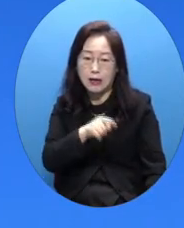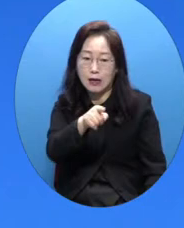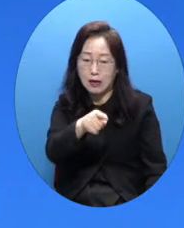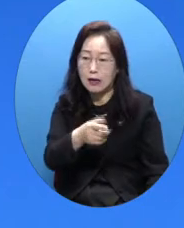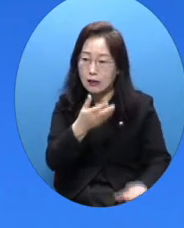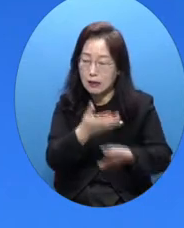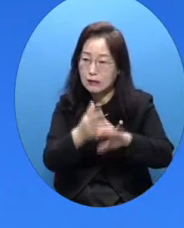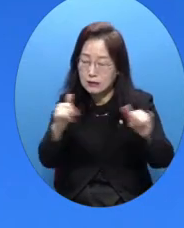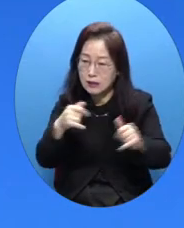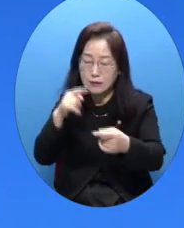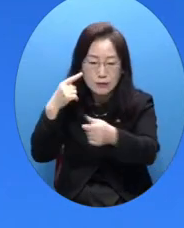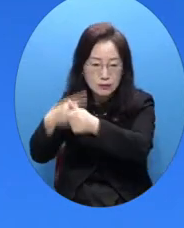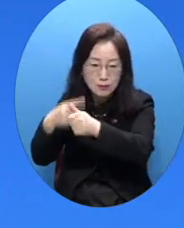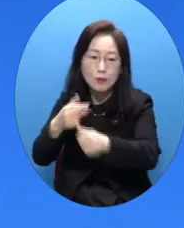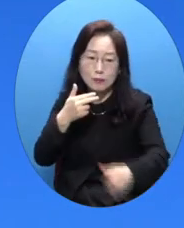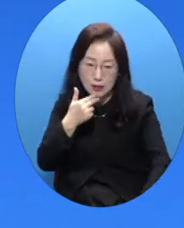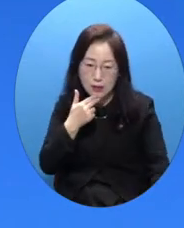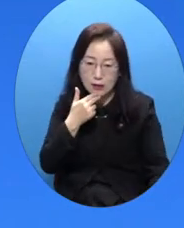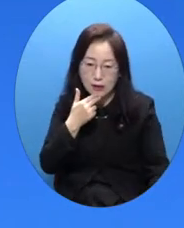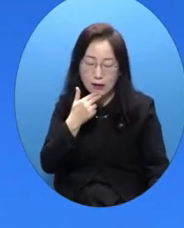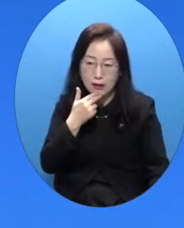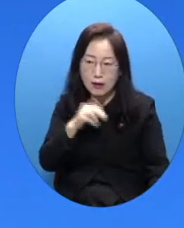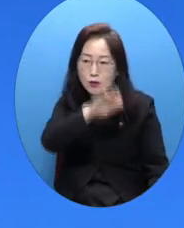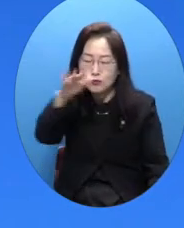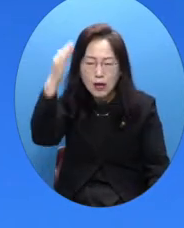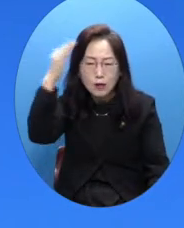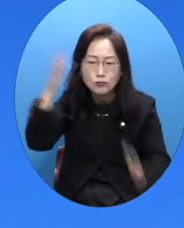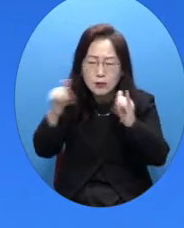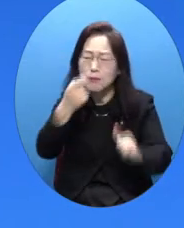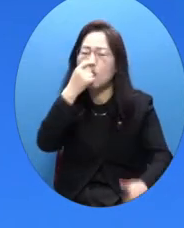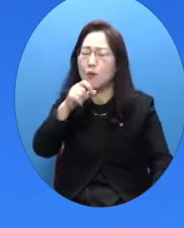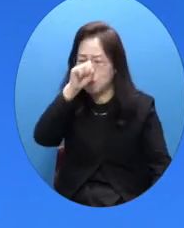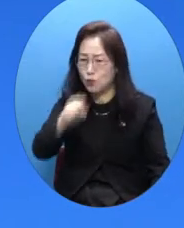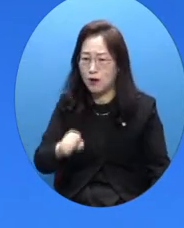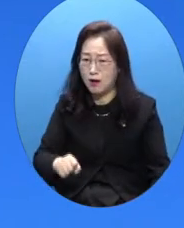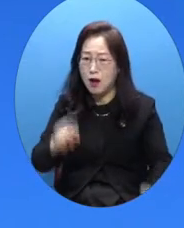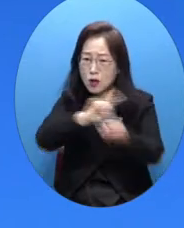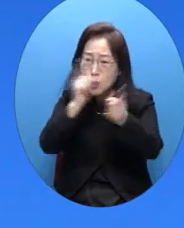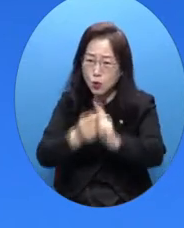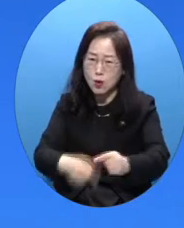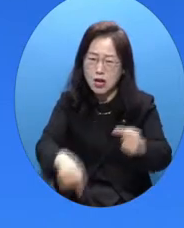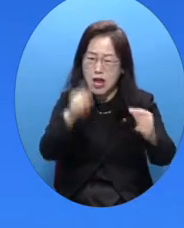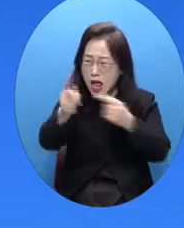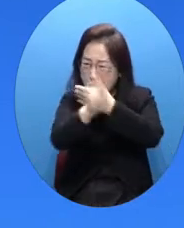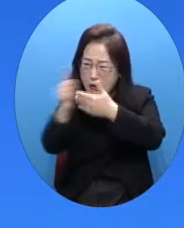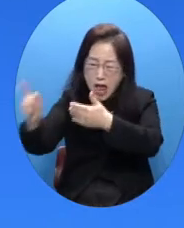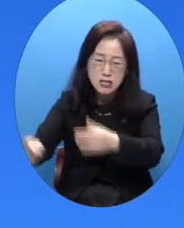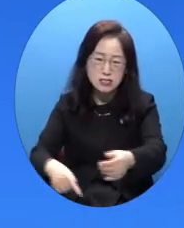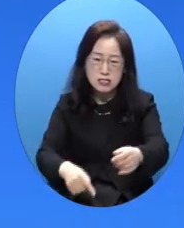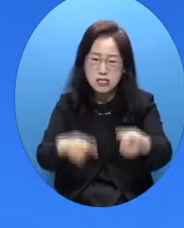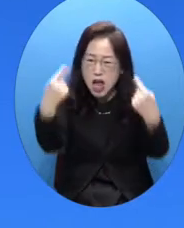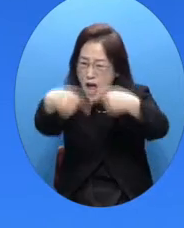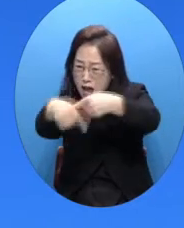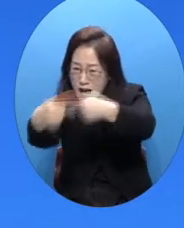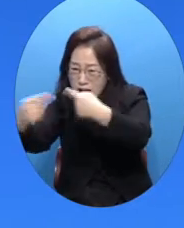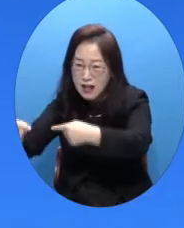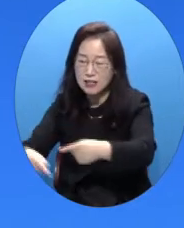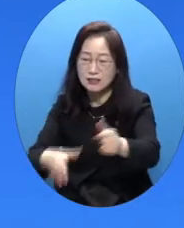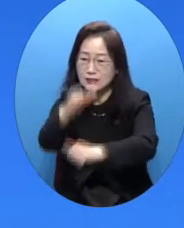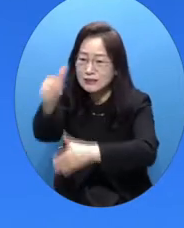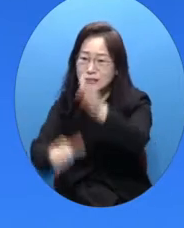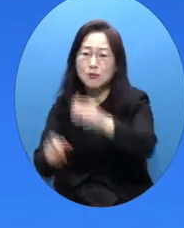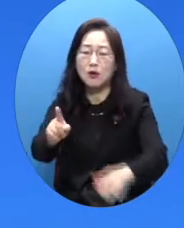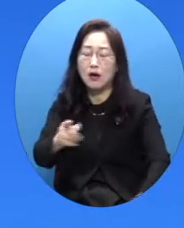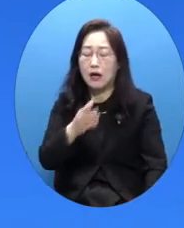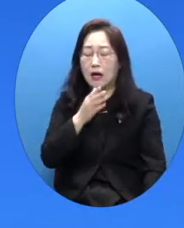sorry he doesn't criticize anyone we must talk about this we must think